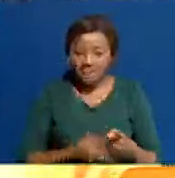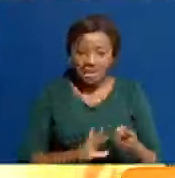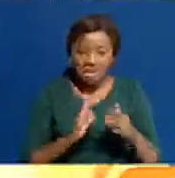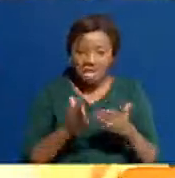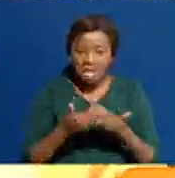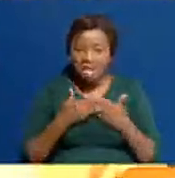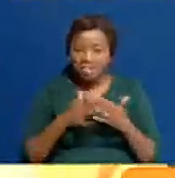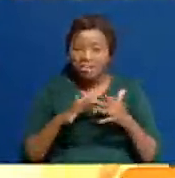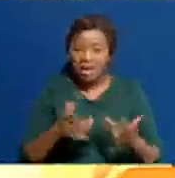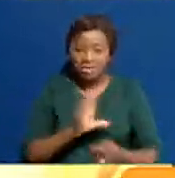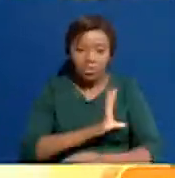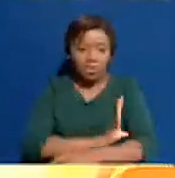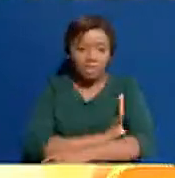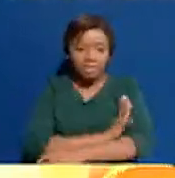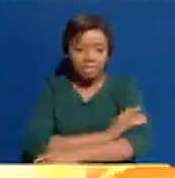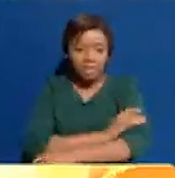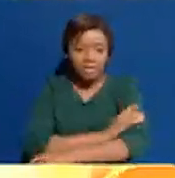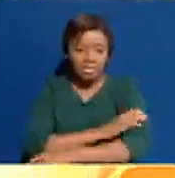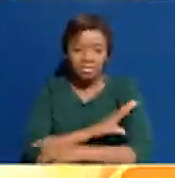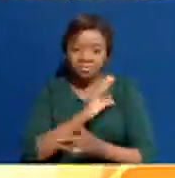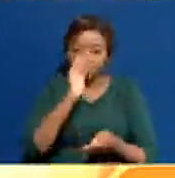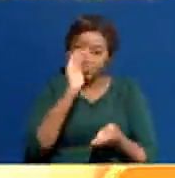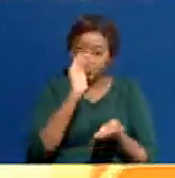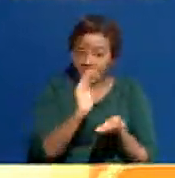inasaidia kupunguza ama lowers blood pressure.